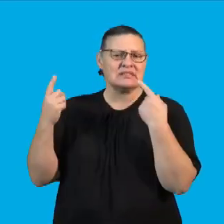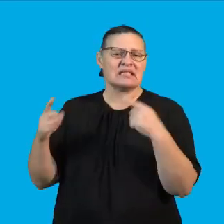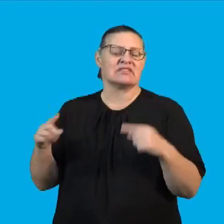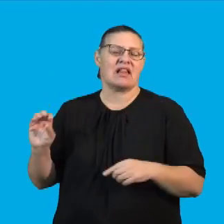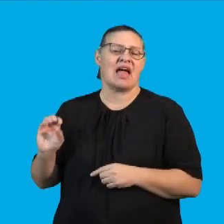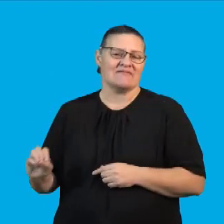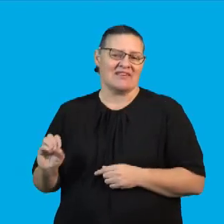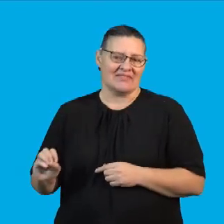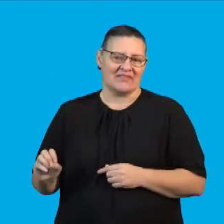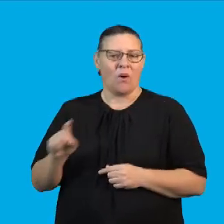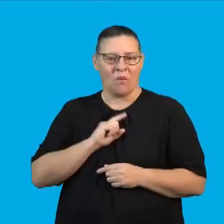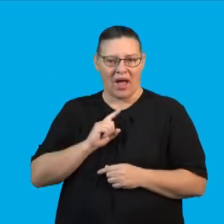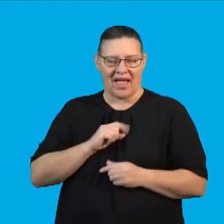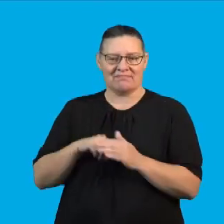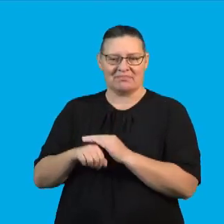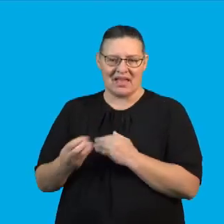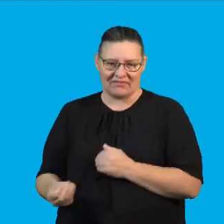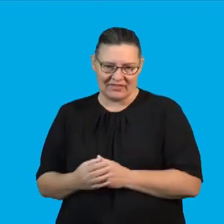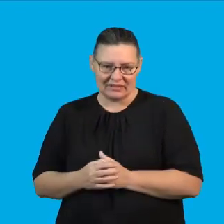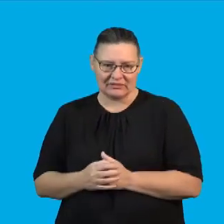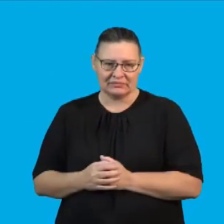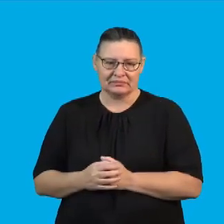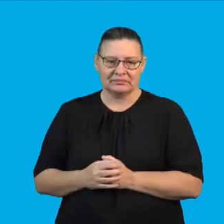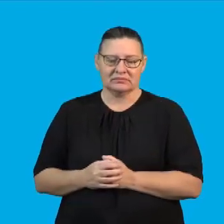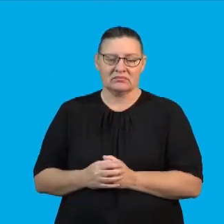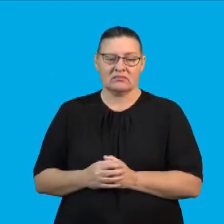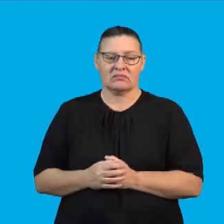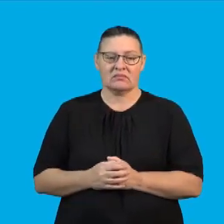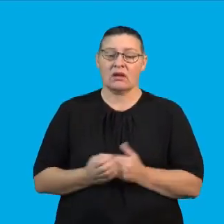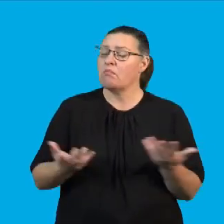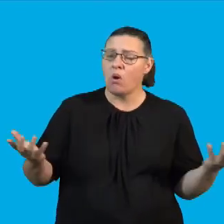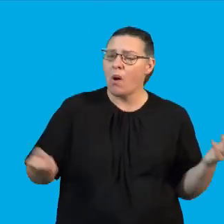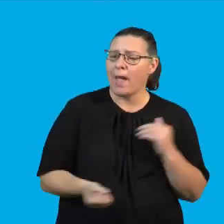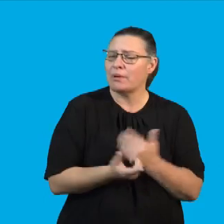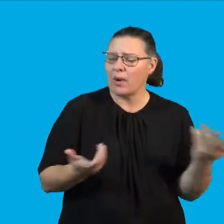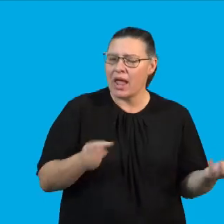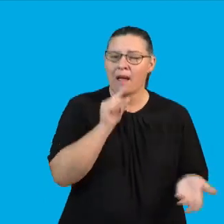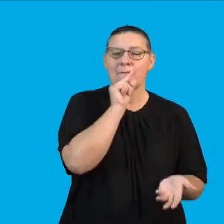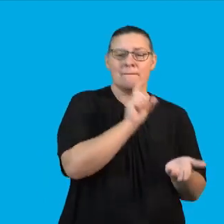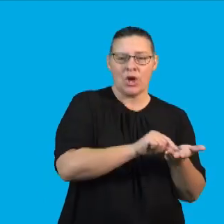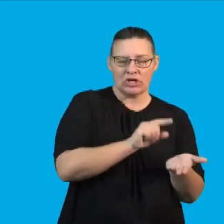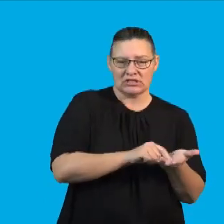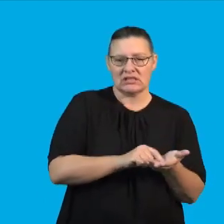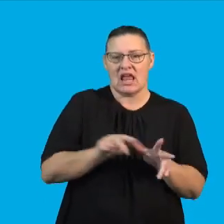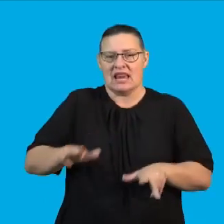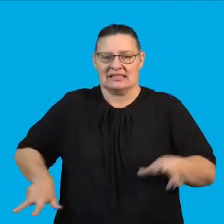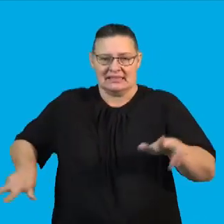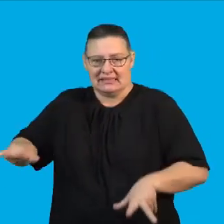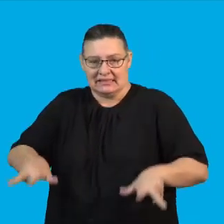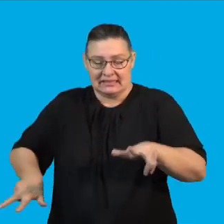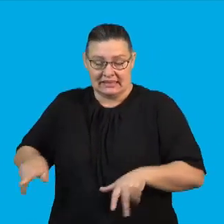some success that is seen in terms of reproduction. This mainly occurs in birds